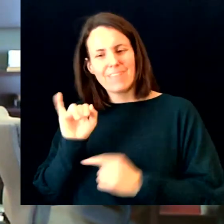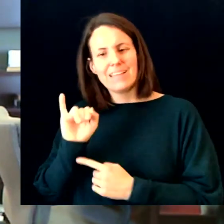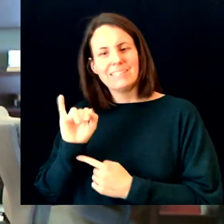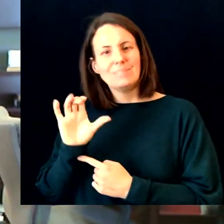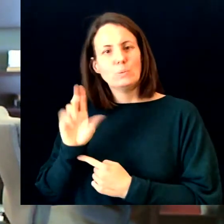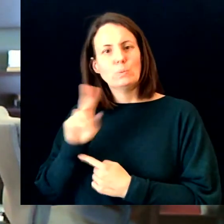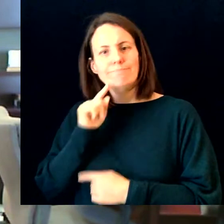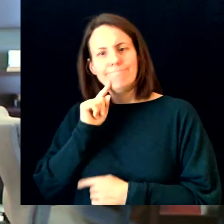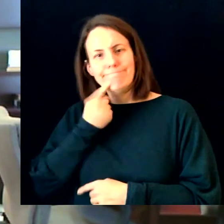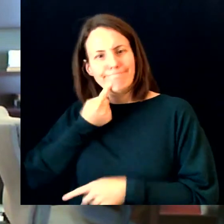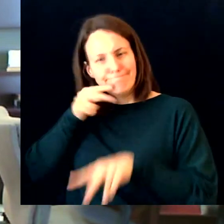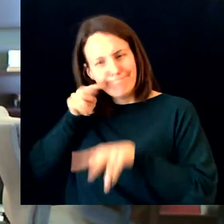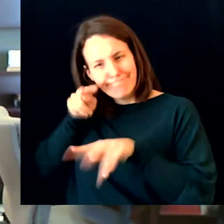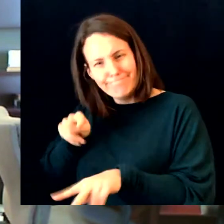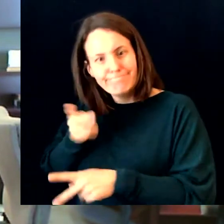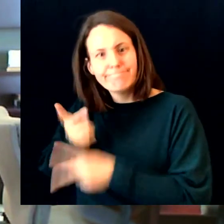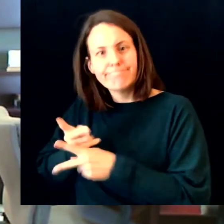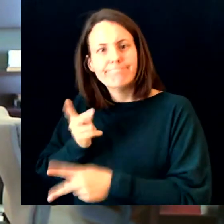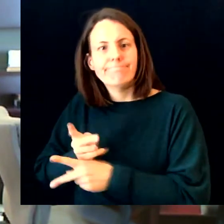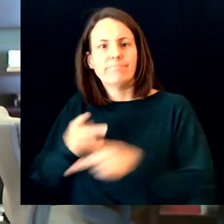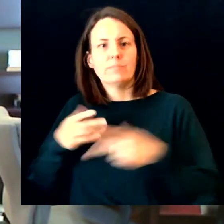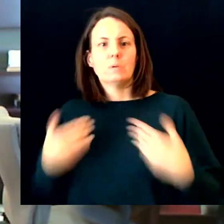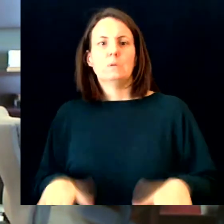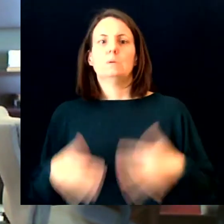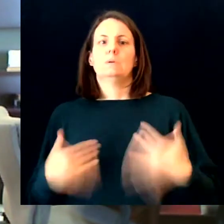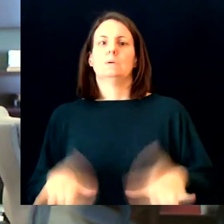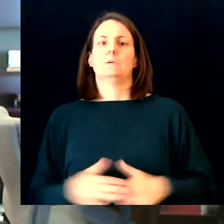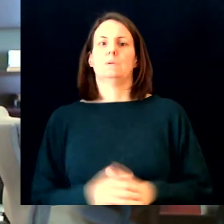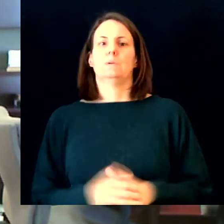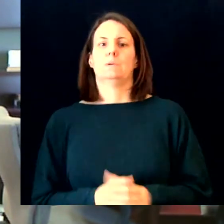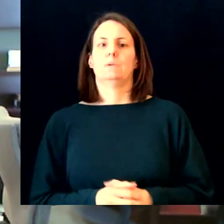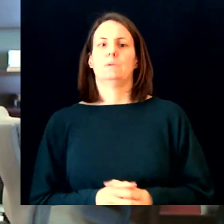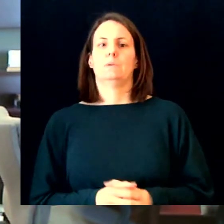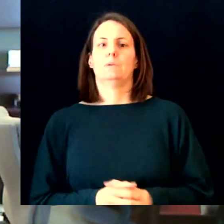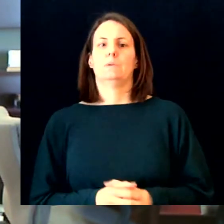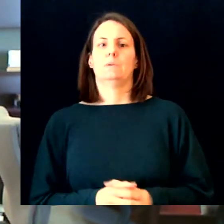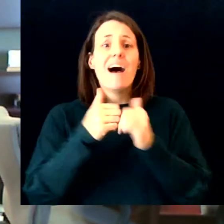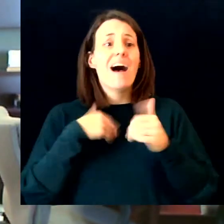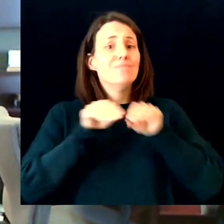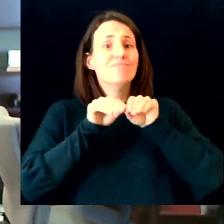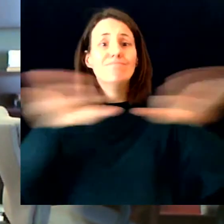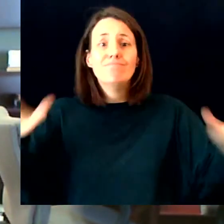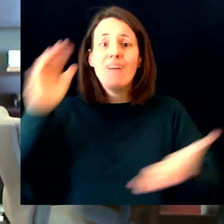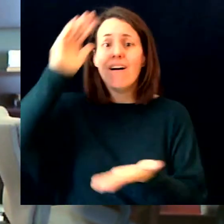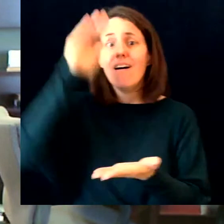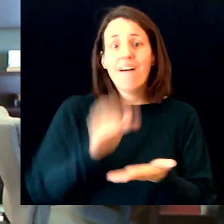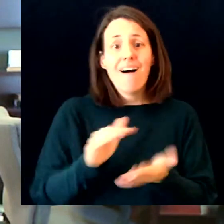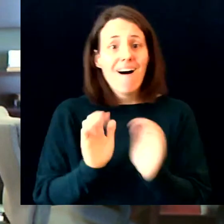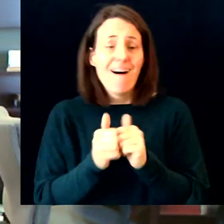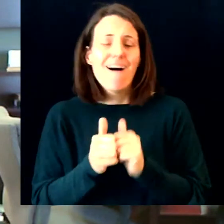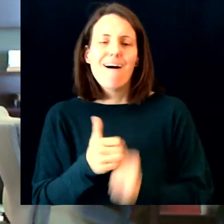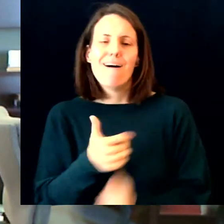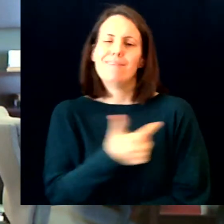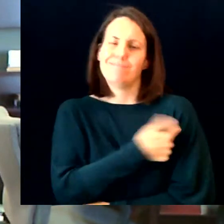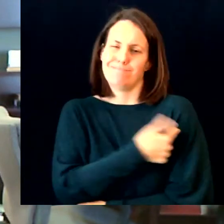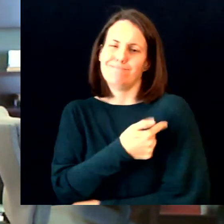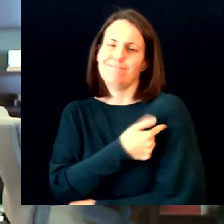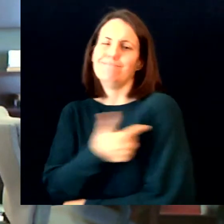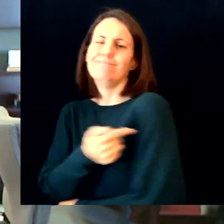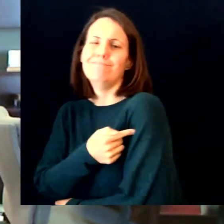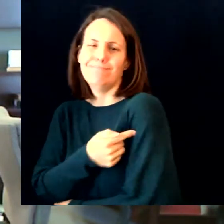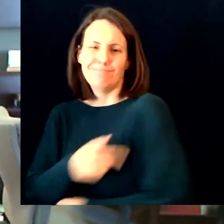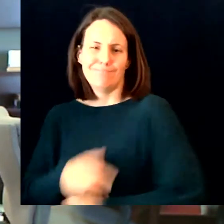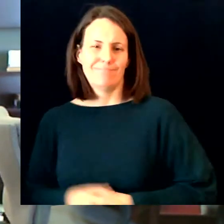We encourage you to seek out COVID testing from a trusted source. Visit the DHS website to find a